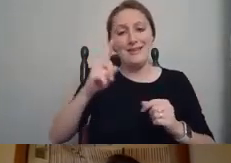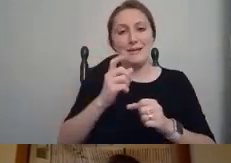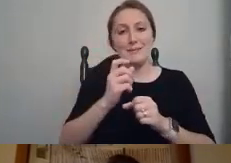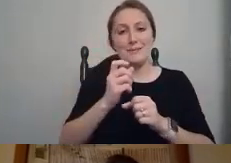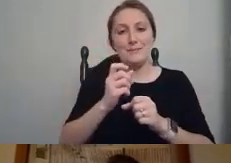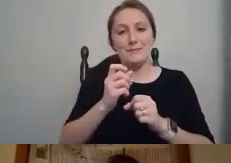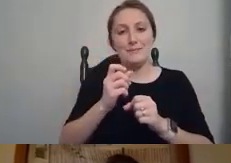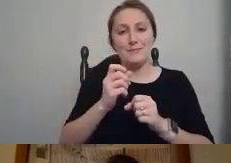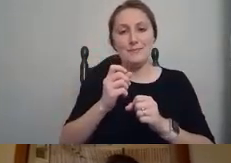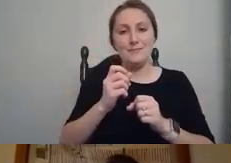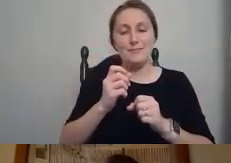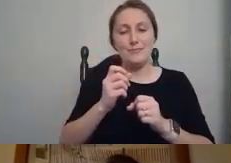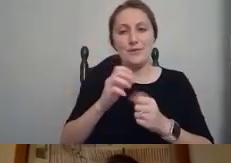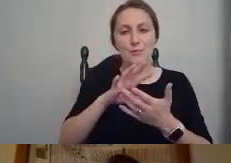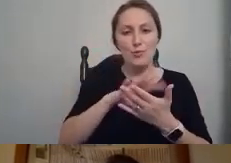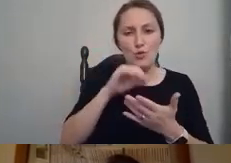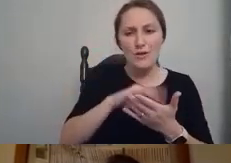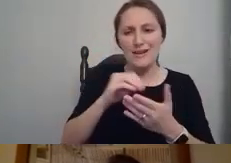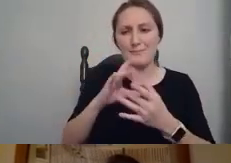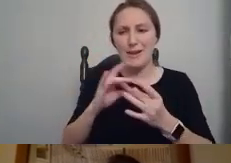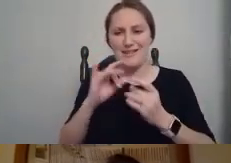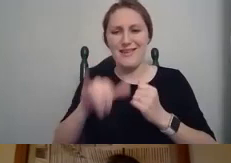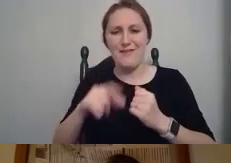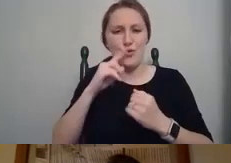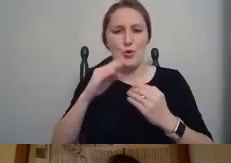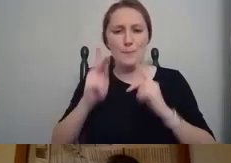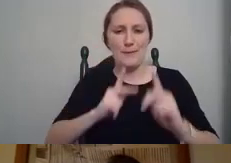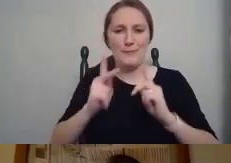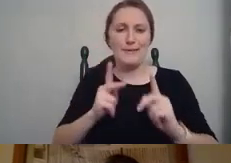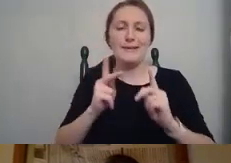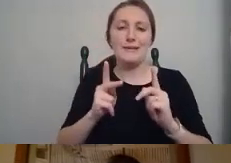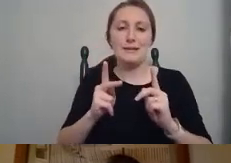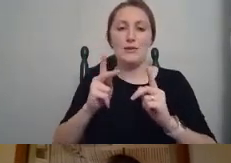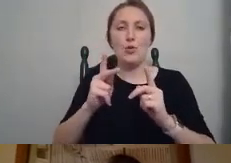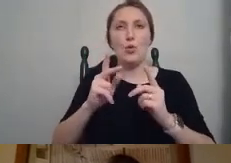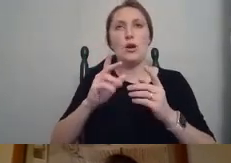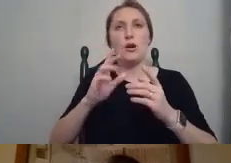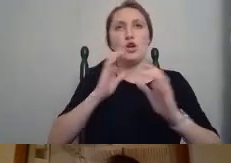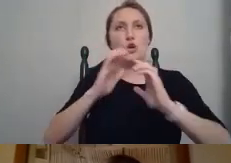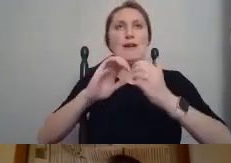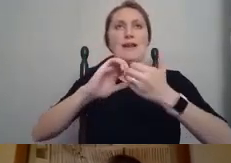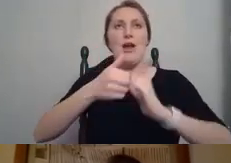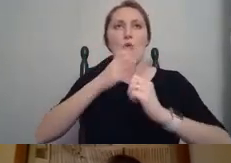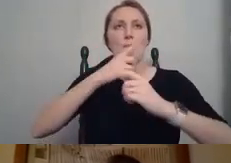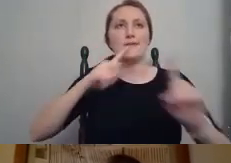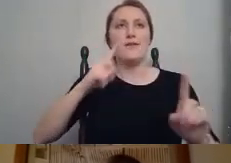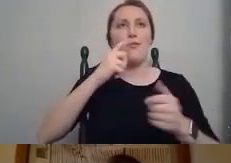and messaging that accessible to folks is messaging how it's going to be accessible to which folks is